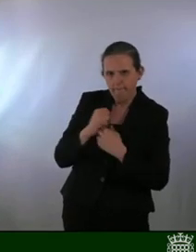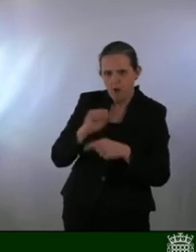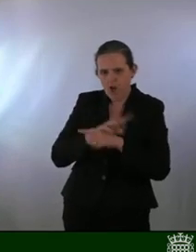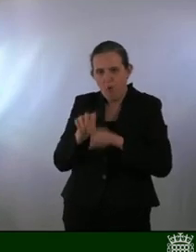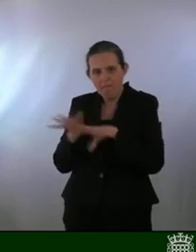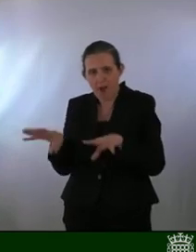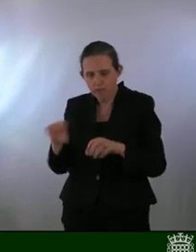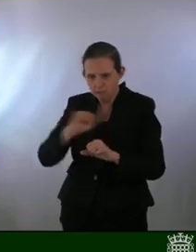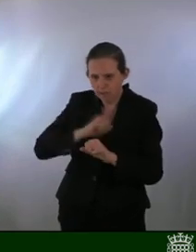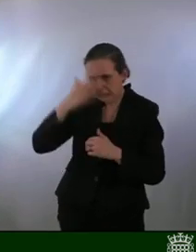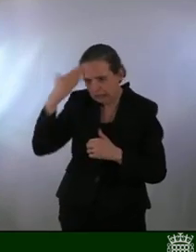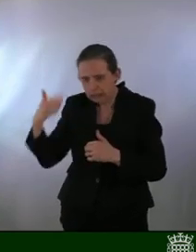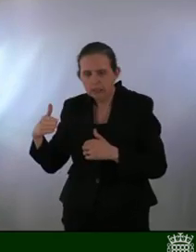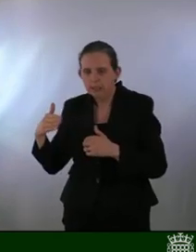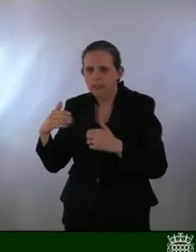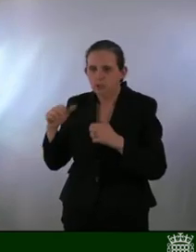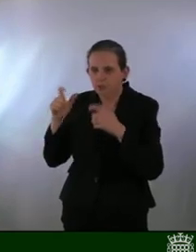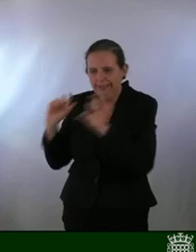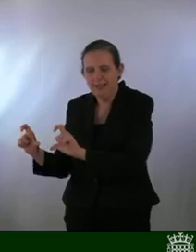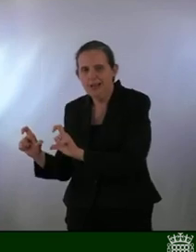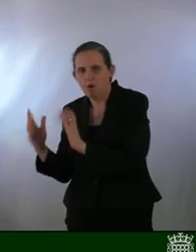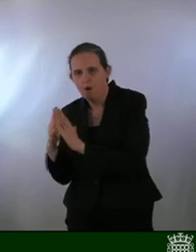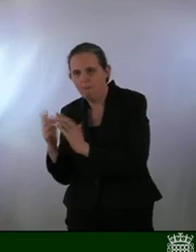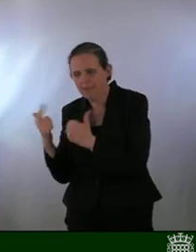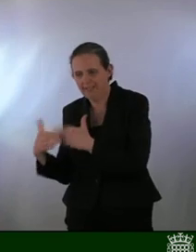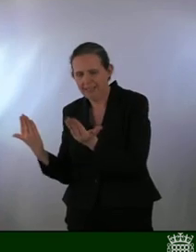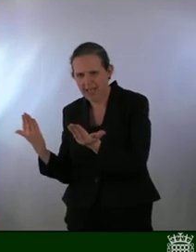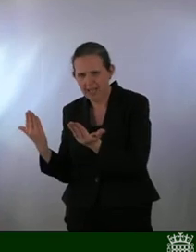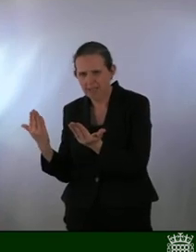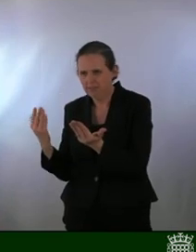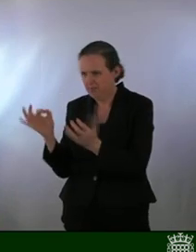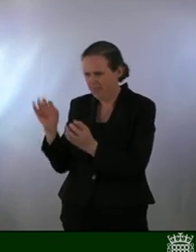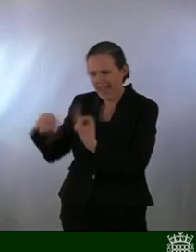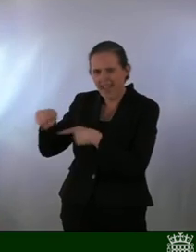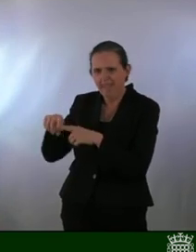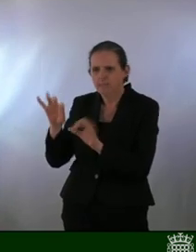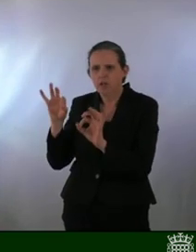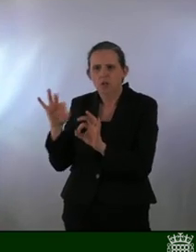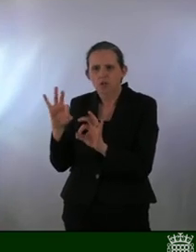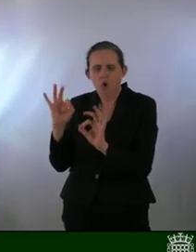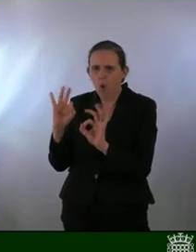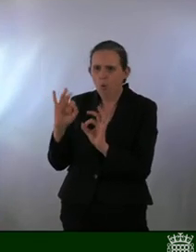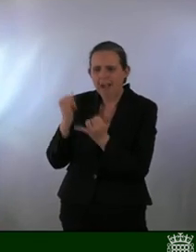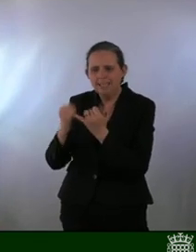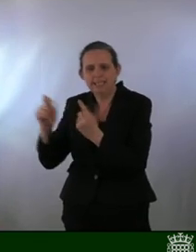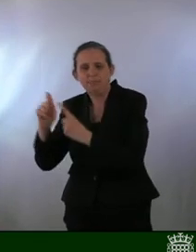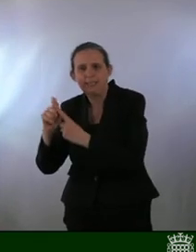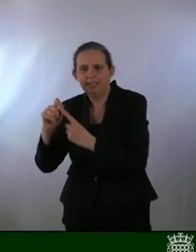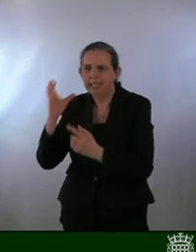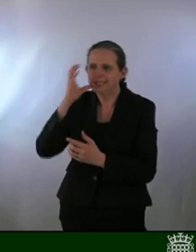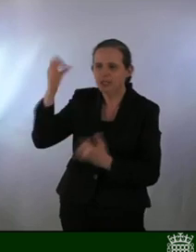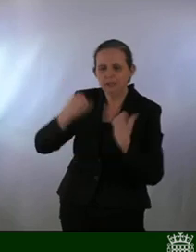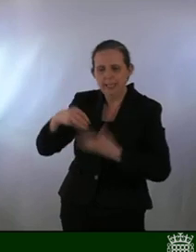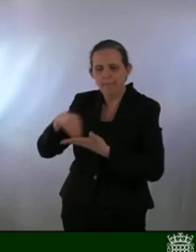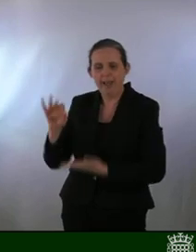coronavirus. The self-employed do not qualify for statutory sick pay. There is no one else to pay them. So will the government revisit